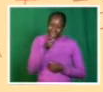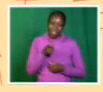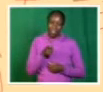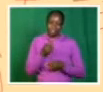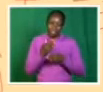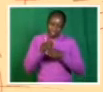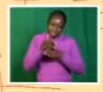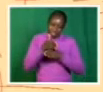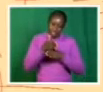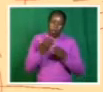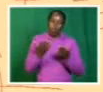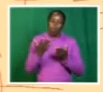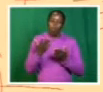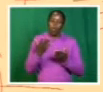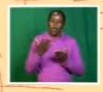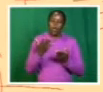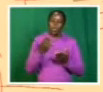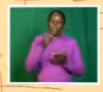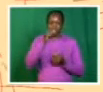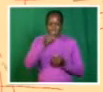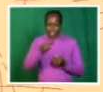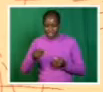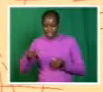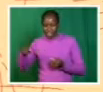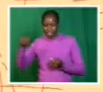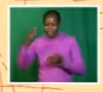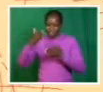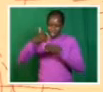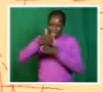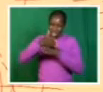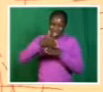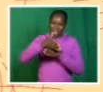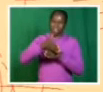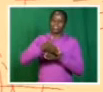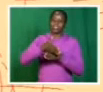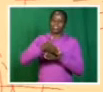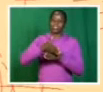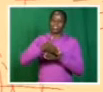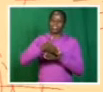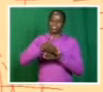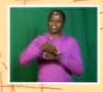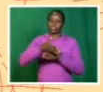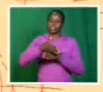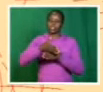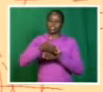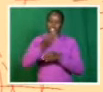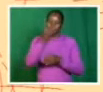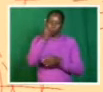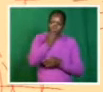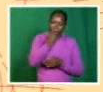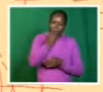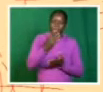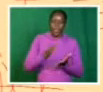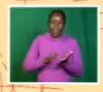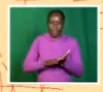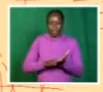x-intercept, where the graph cuts the x-axis. You know it's at 1 and at 4. Okay,